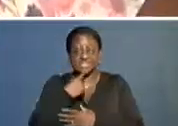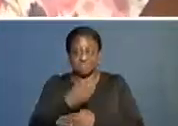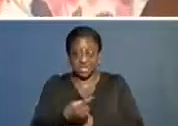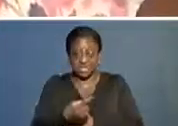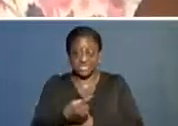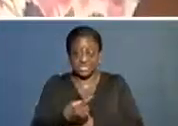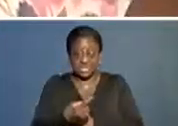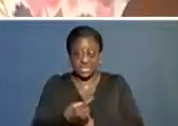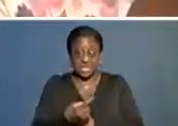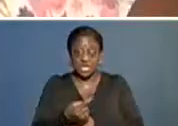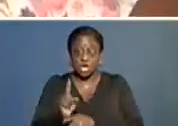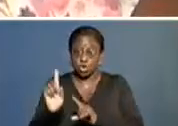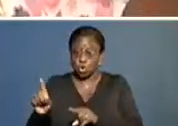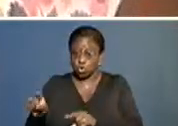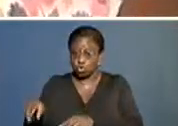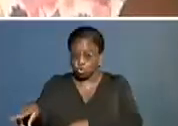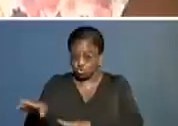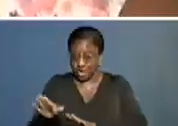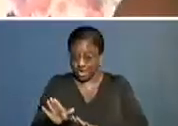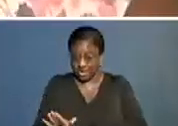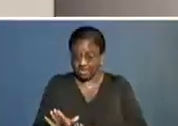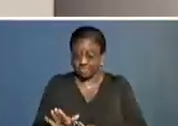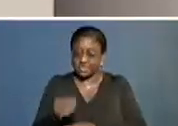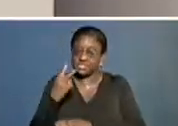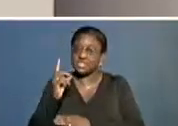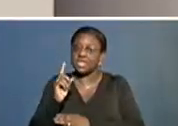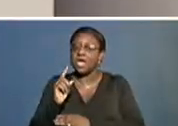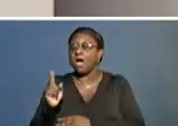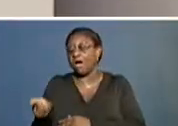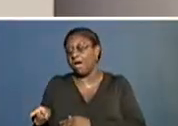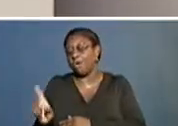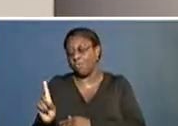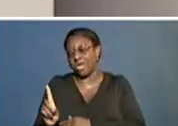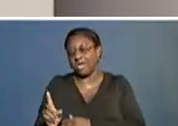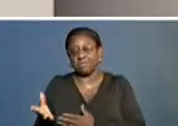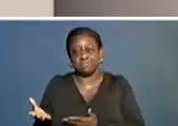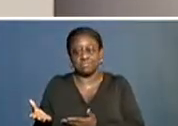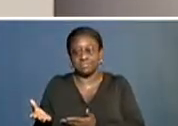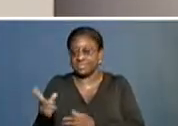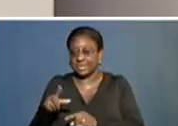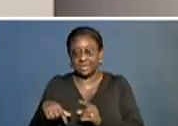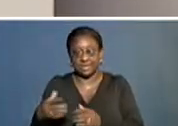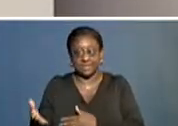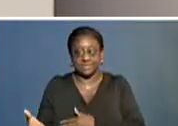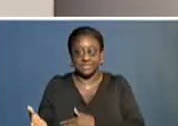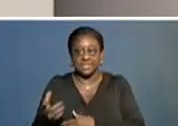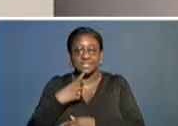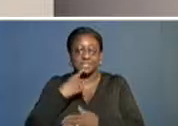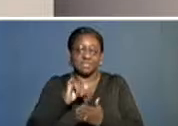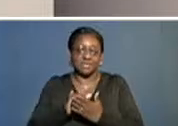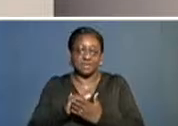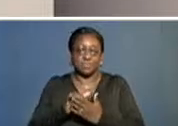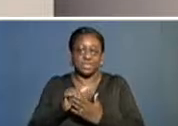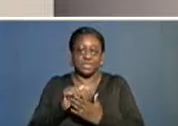I can go to a grave and say, this is where my daughter is, makes it 1,000%